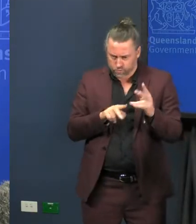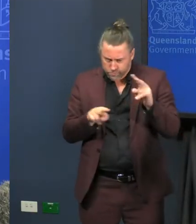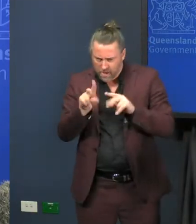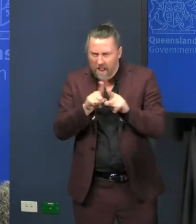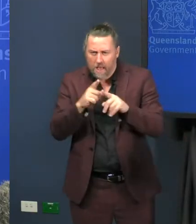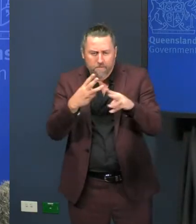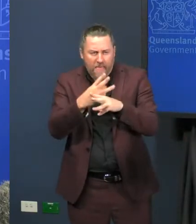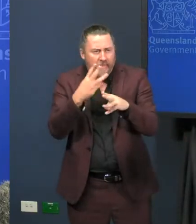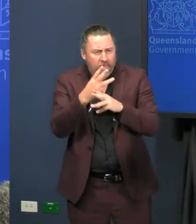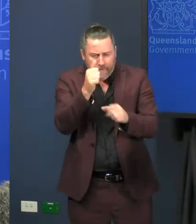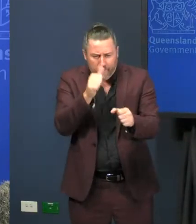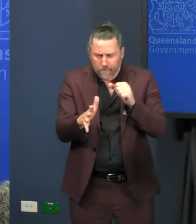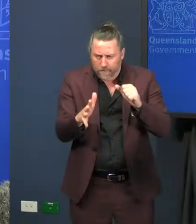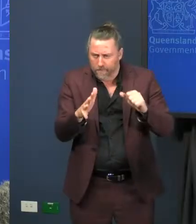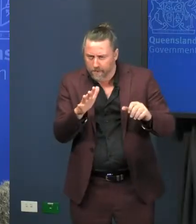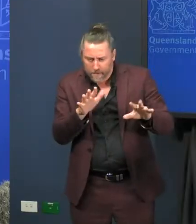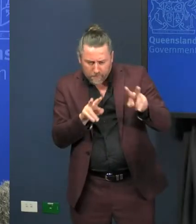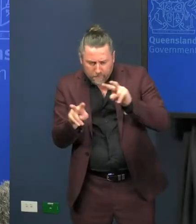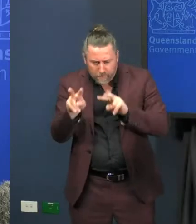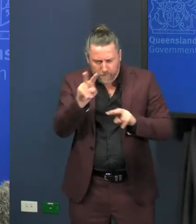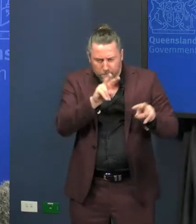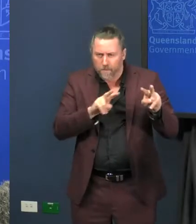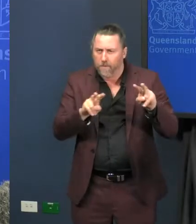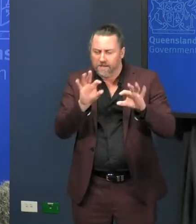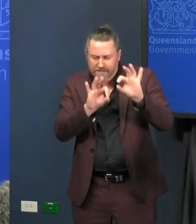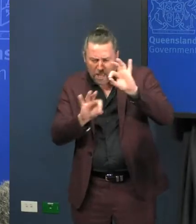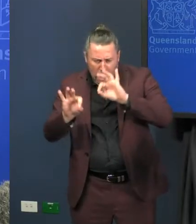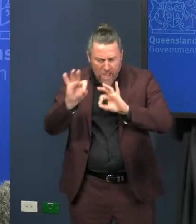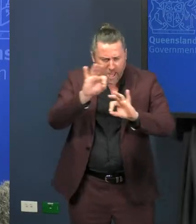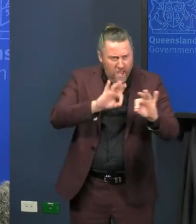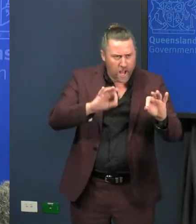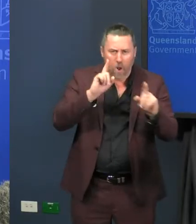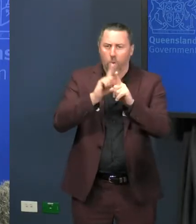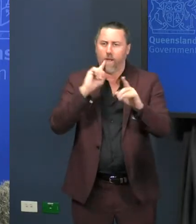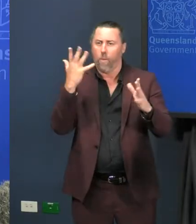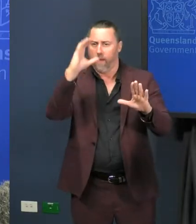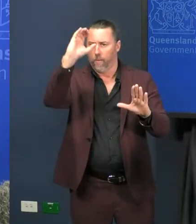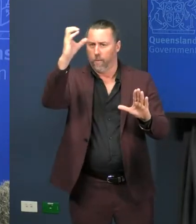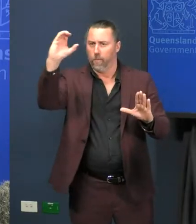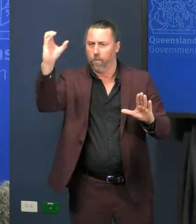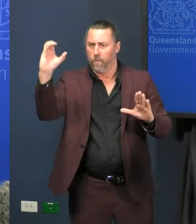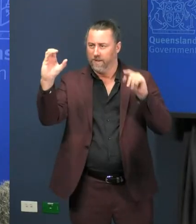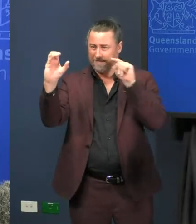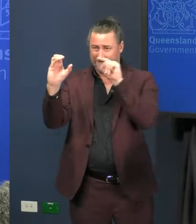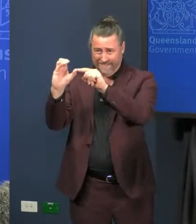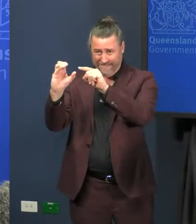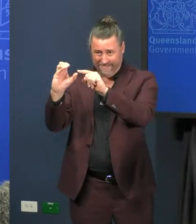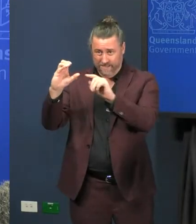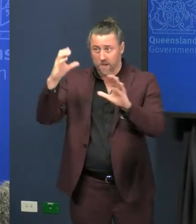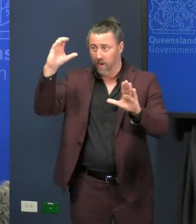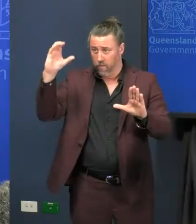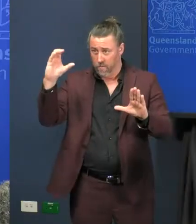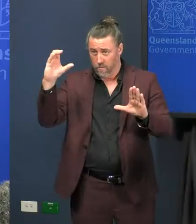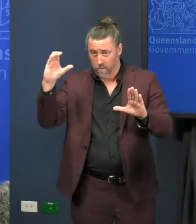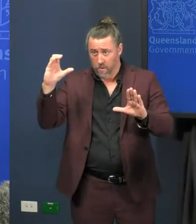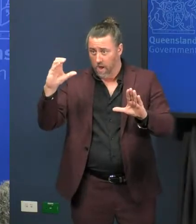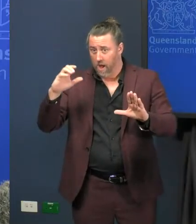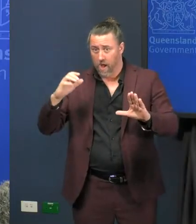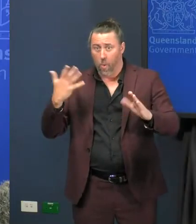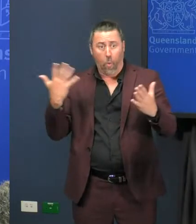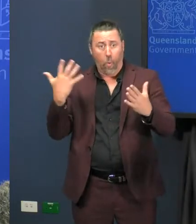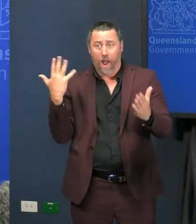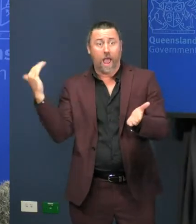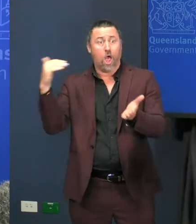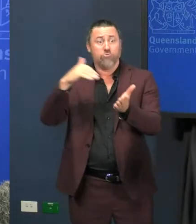as part of the tropical cyclone track. So what we're looking at the moment is still a large spread in that modelling. So as I said, that spread